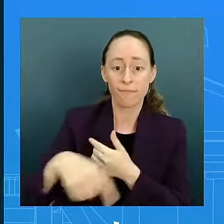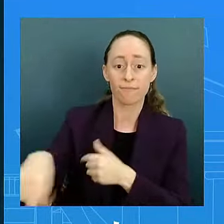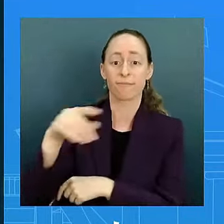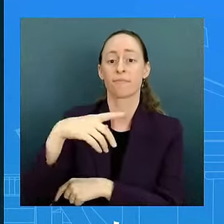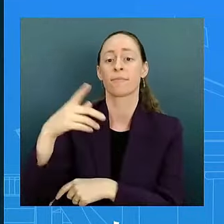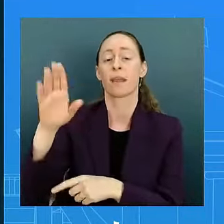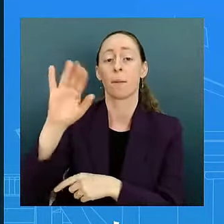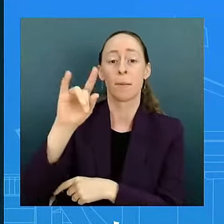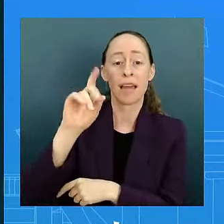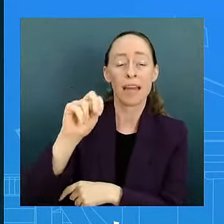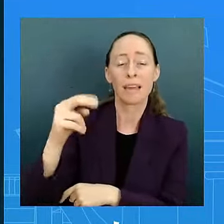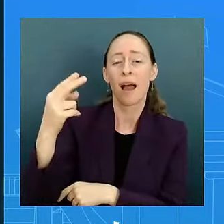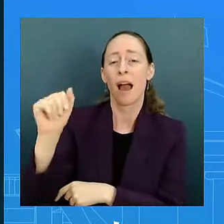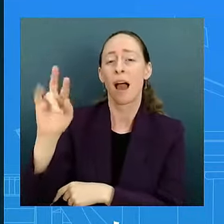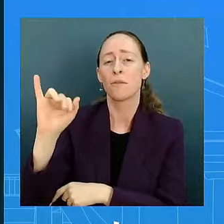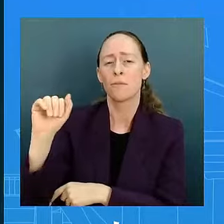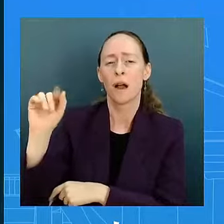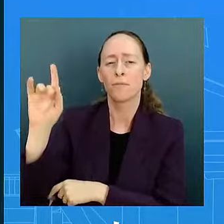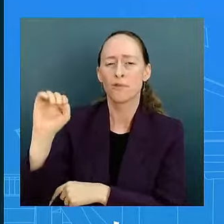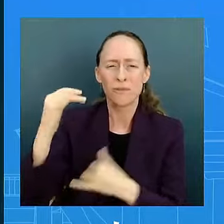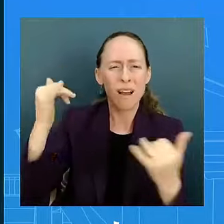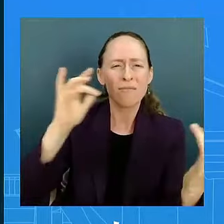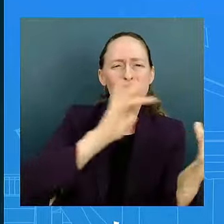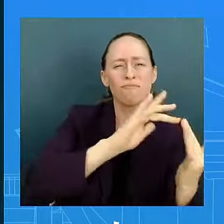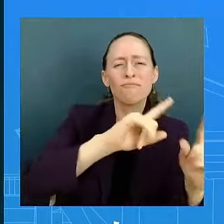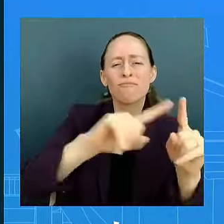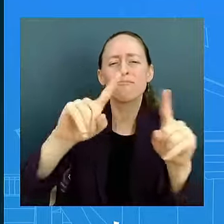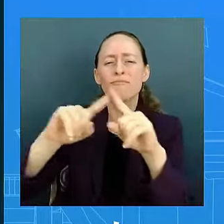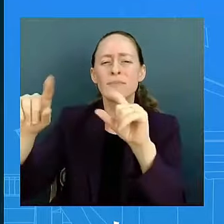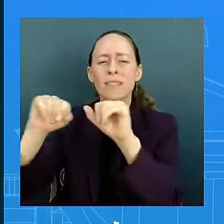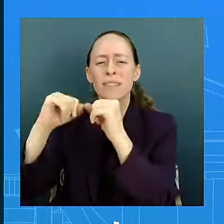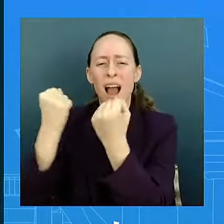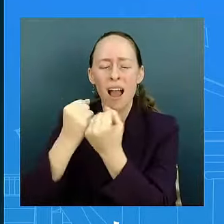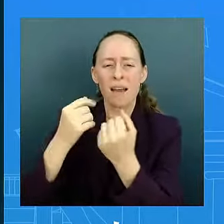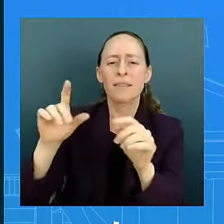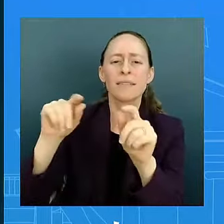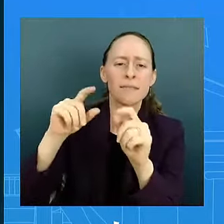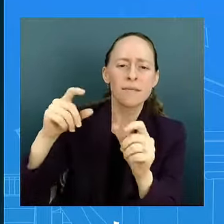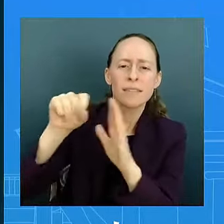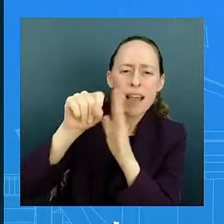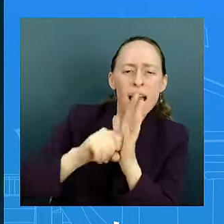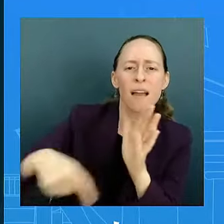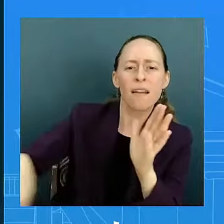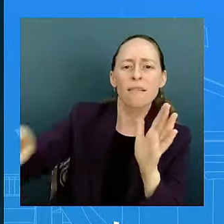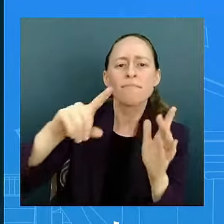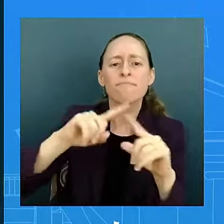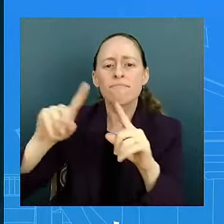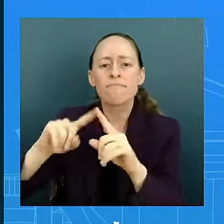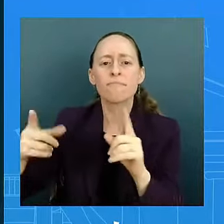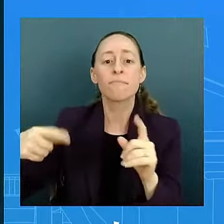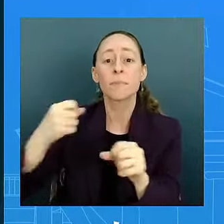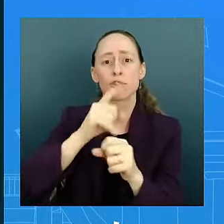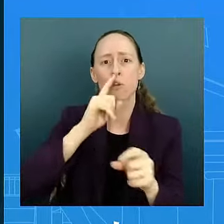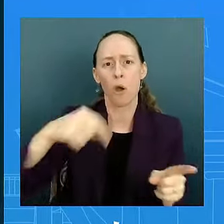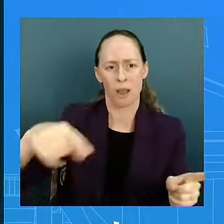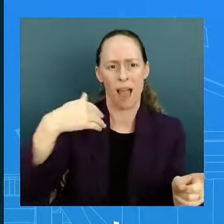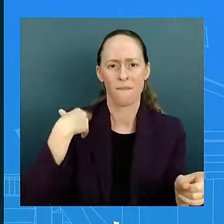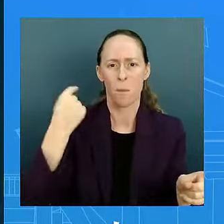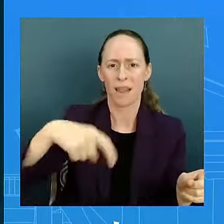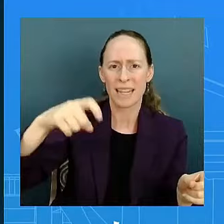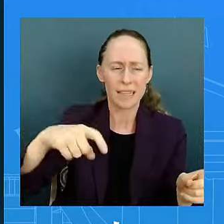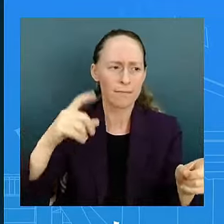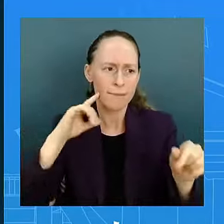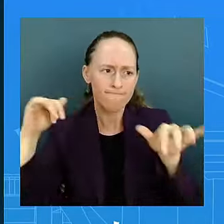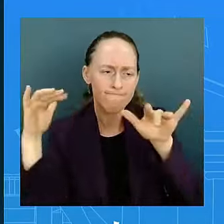states, and FEMA has deployed staff to the region to support as needed. FEMA has also deployed multiple incident